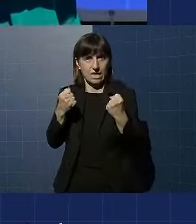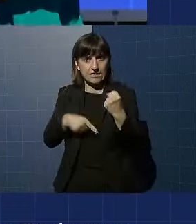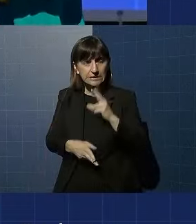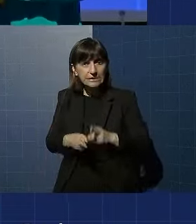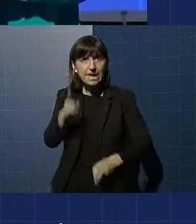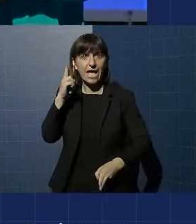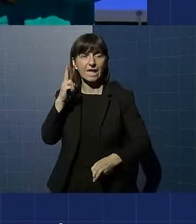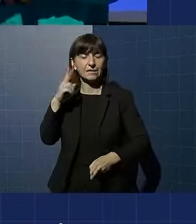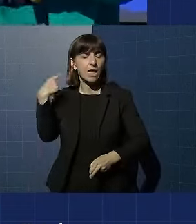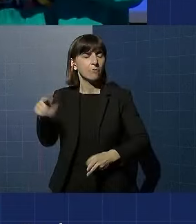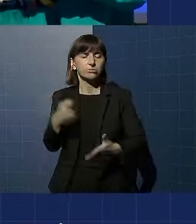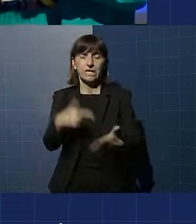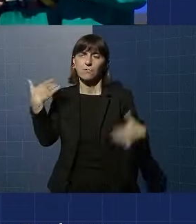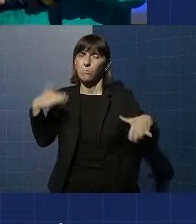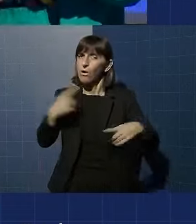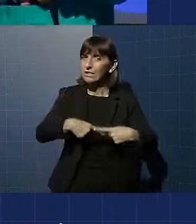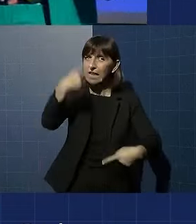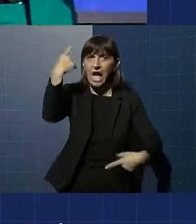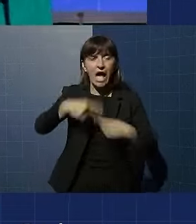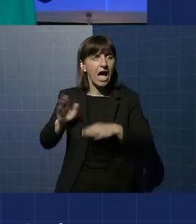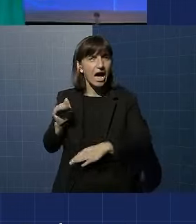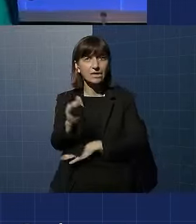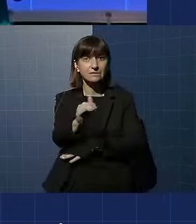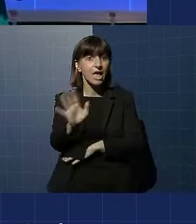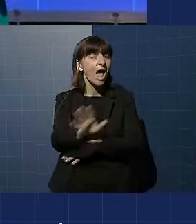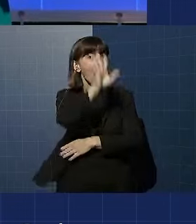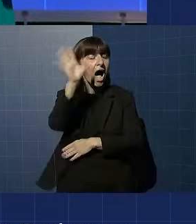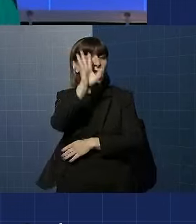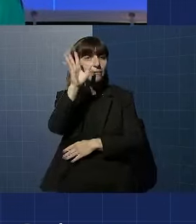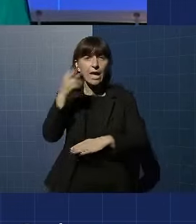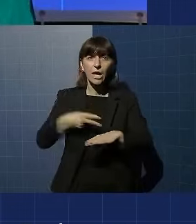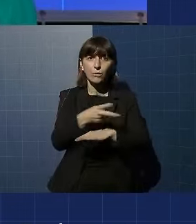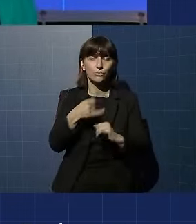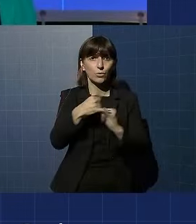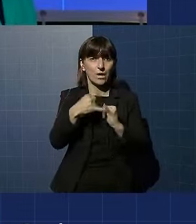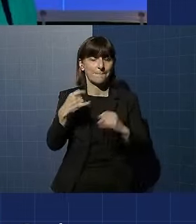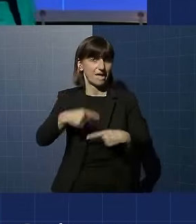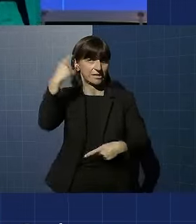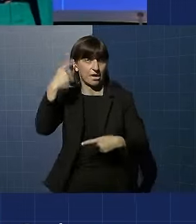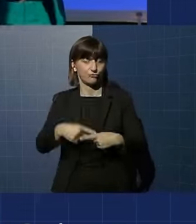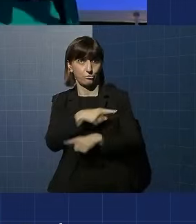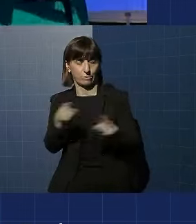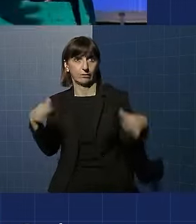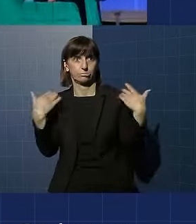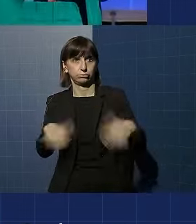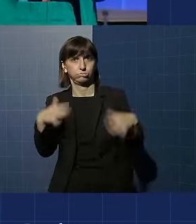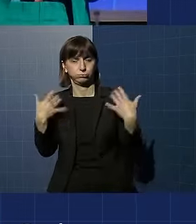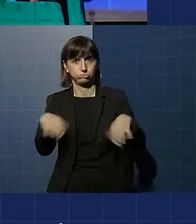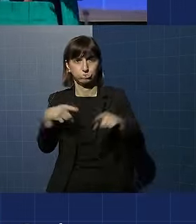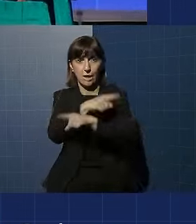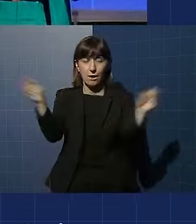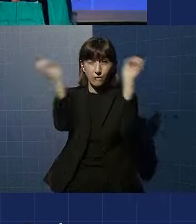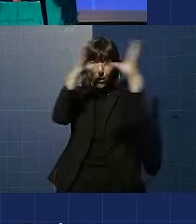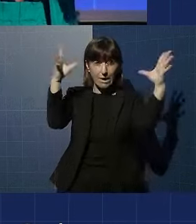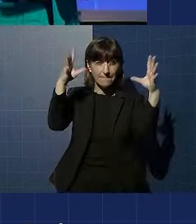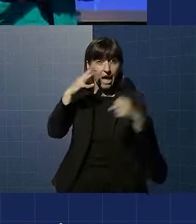huge chunk of their time on the ISS. So imagine that we send them to a mission to Mars. Maybe we need to even increase that.